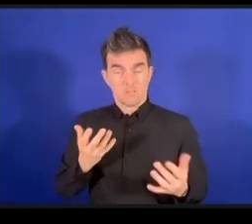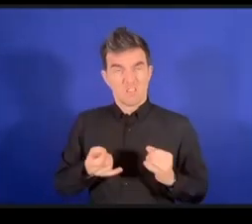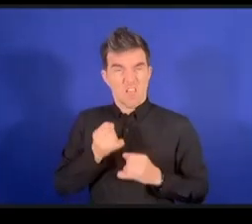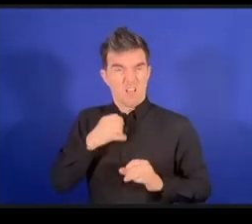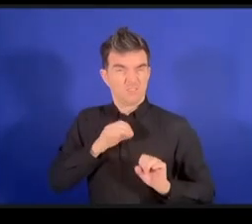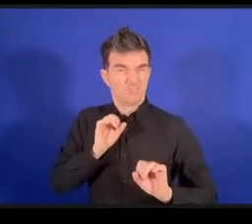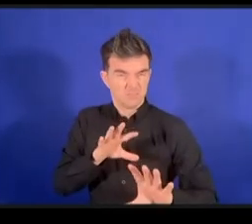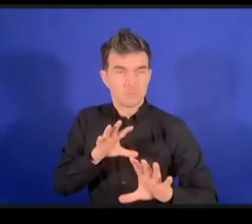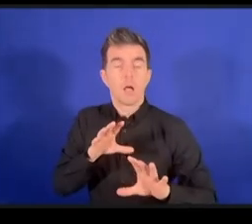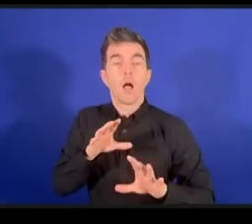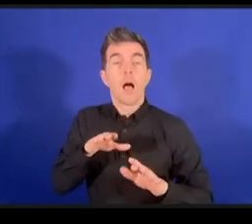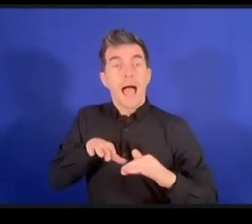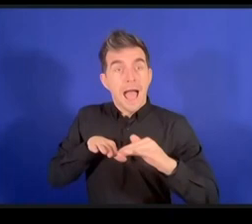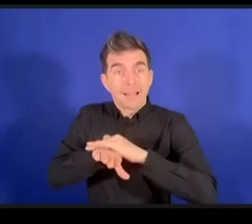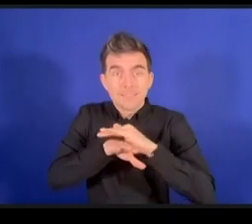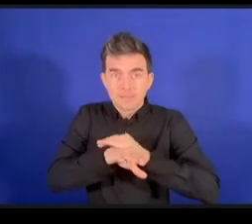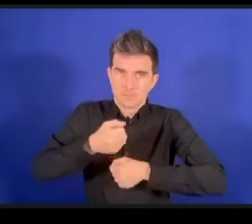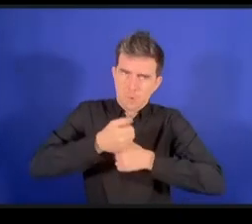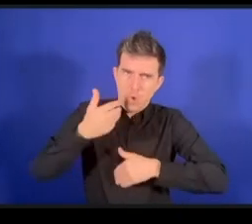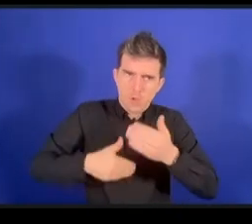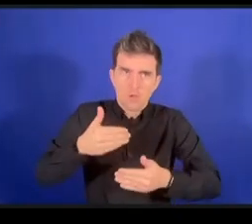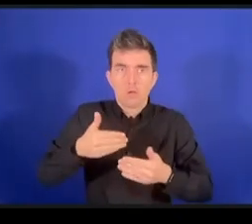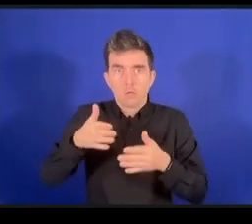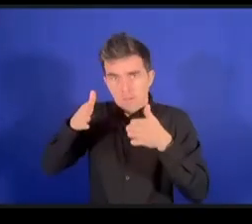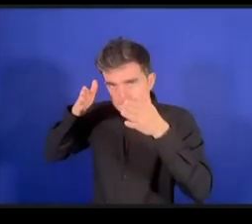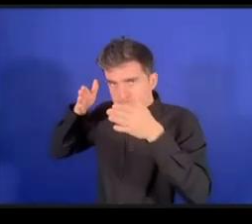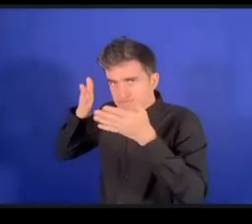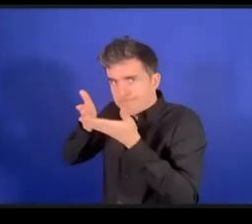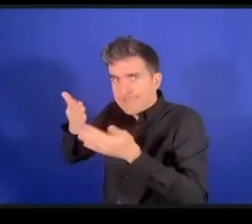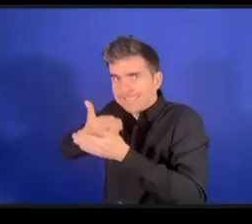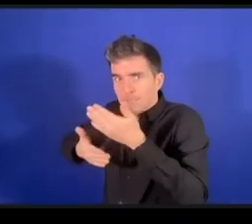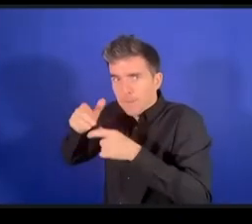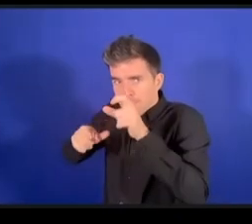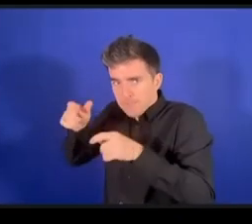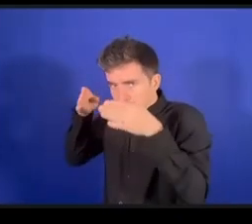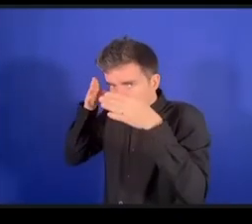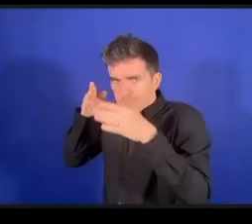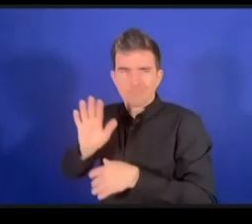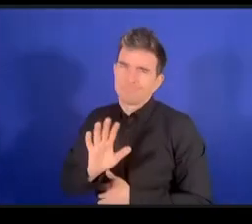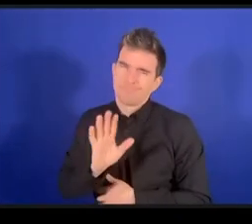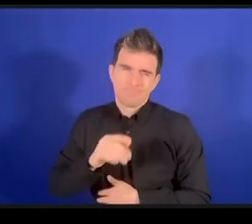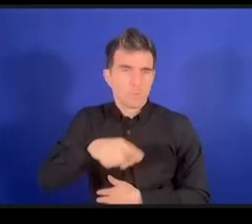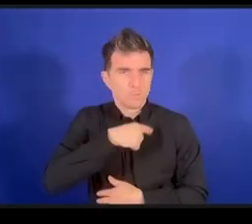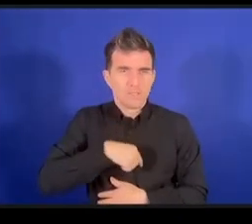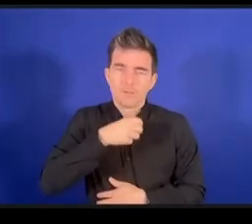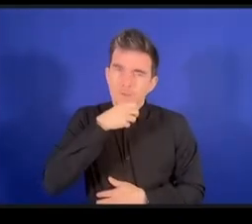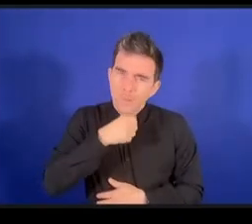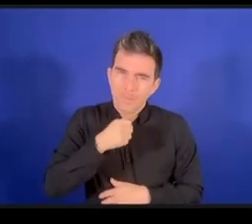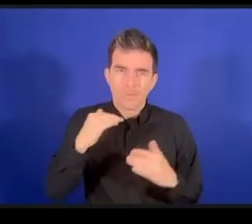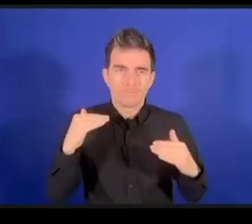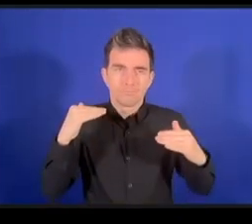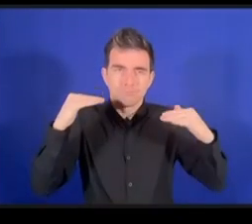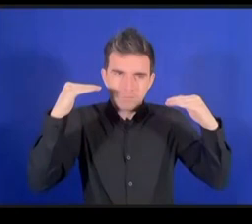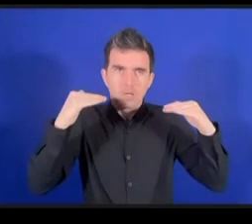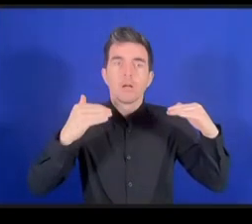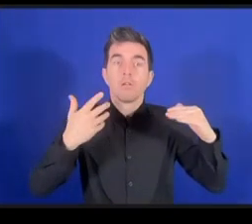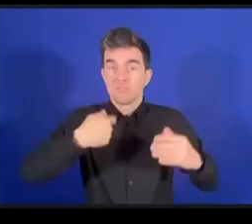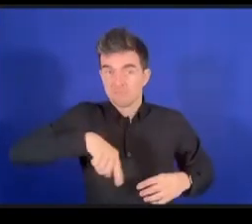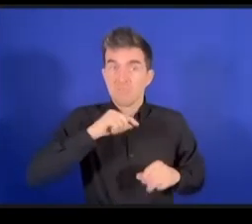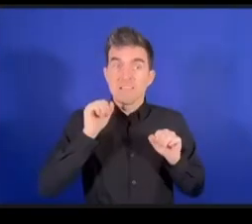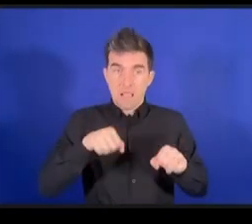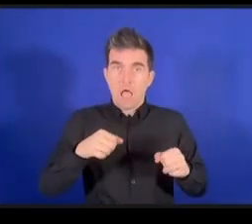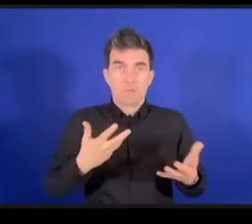require these accessibility accommodations. So it's better to start when we are in power and in a position to make things